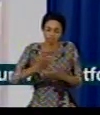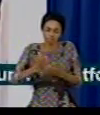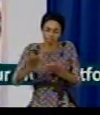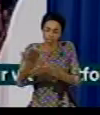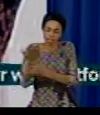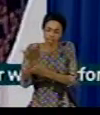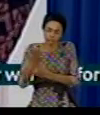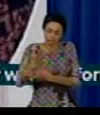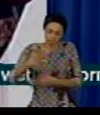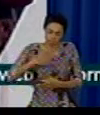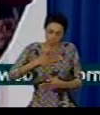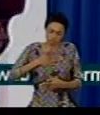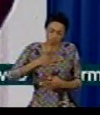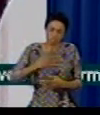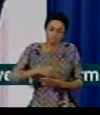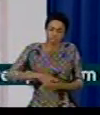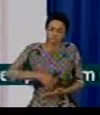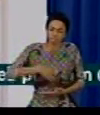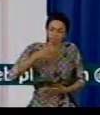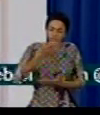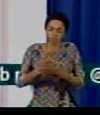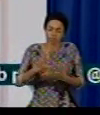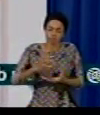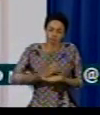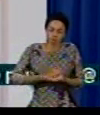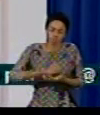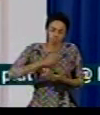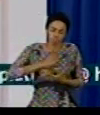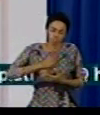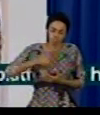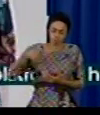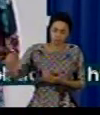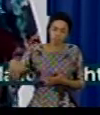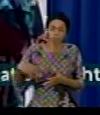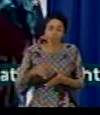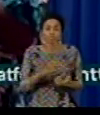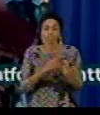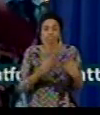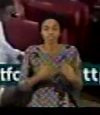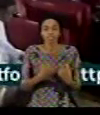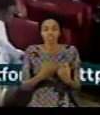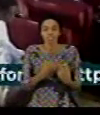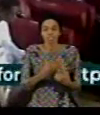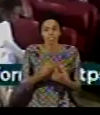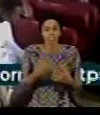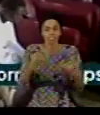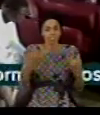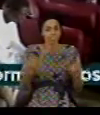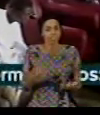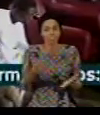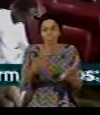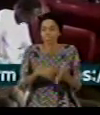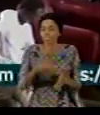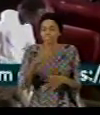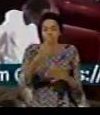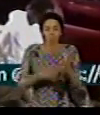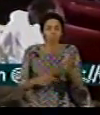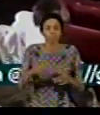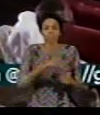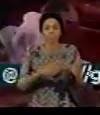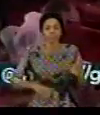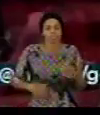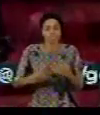was going out of my chest. Brethren, praise the Lord. He's gone. This is what the Lord has done for